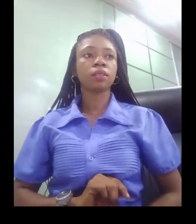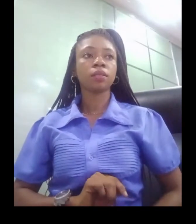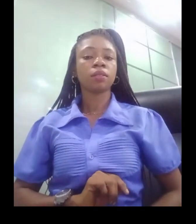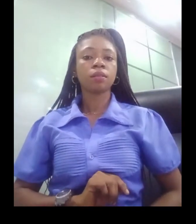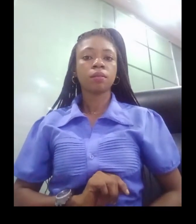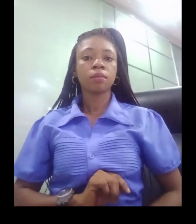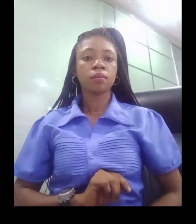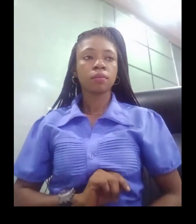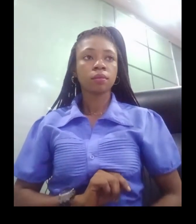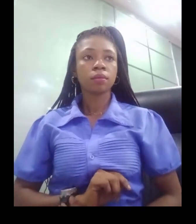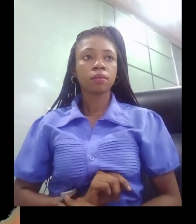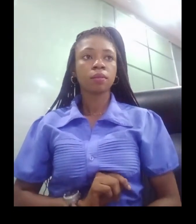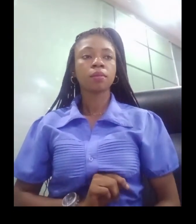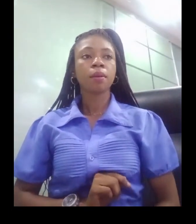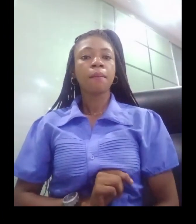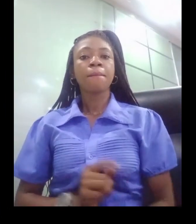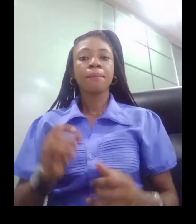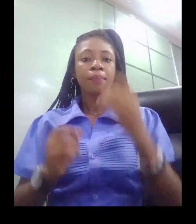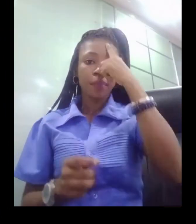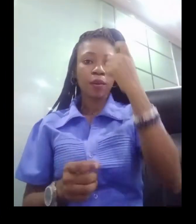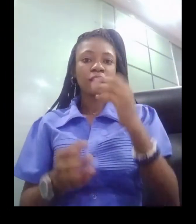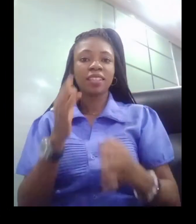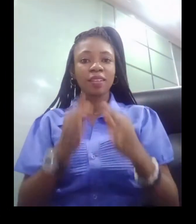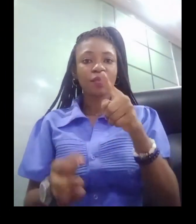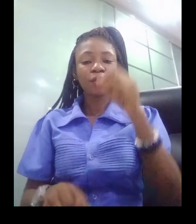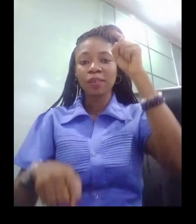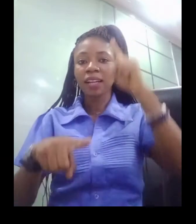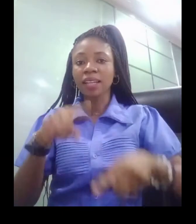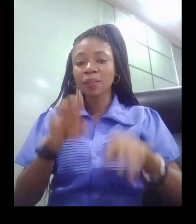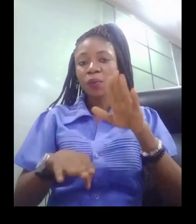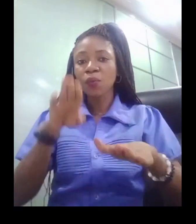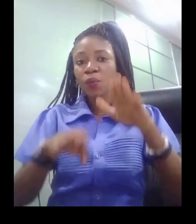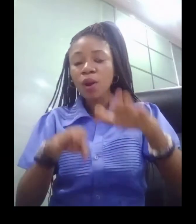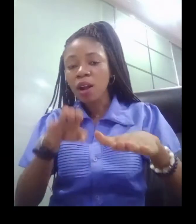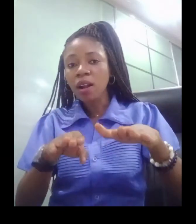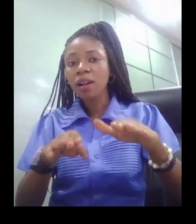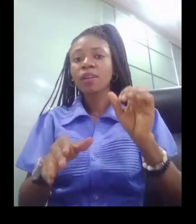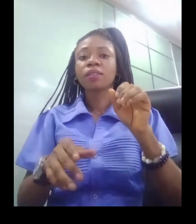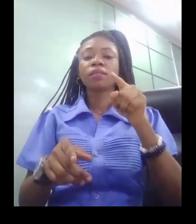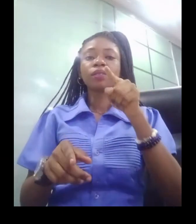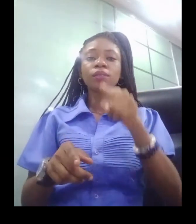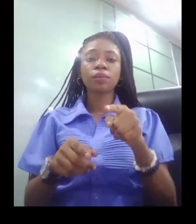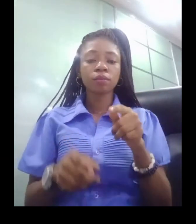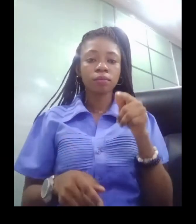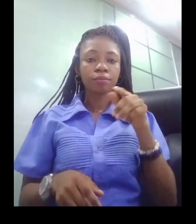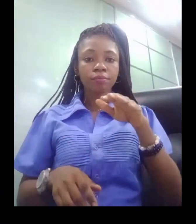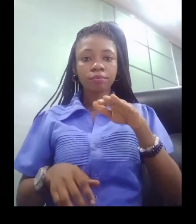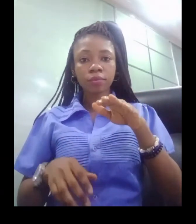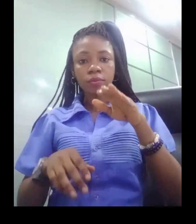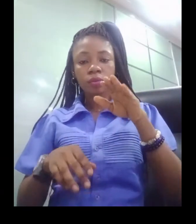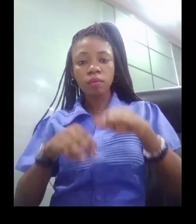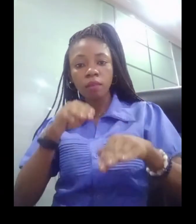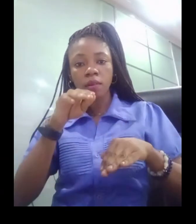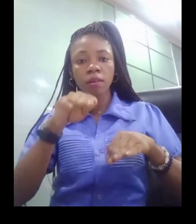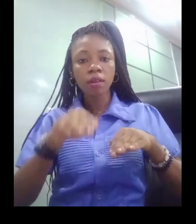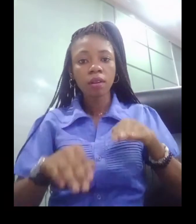cannot walk, you crawl if you can crawl. So, and